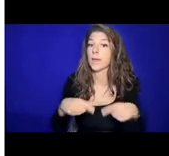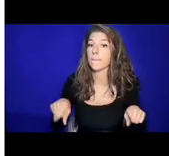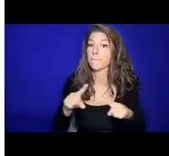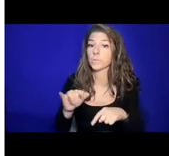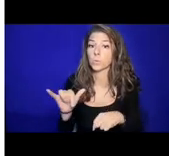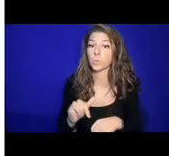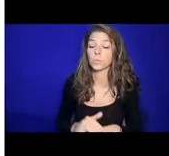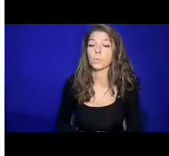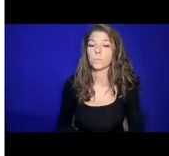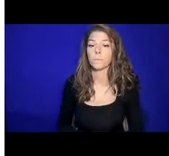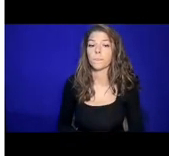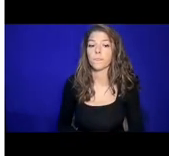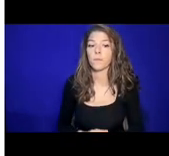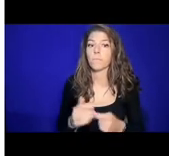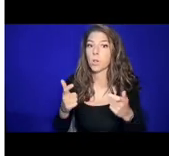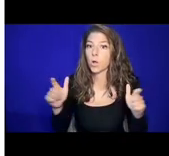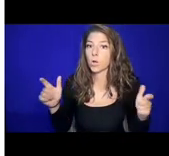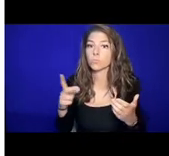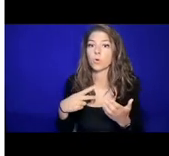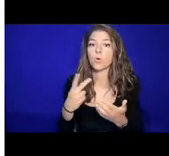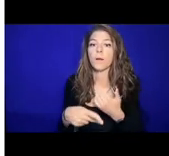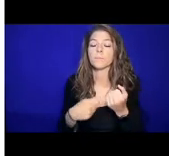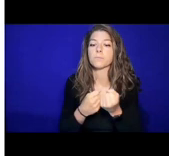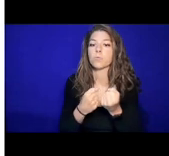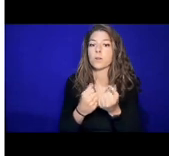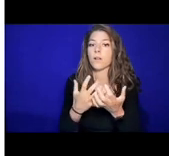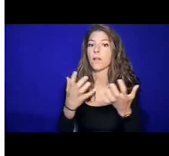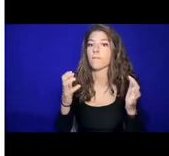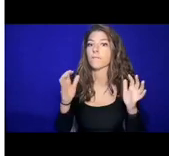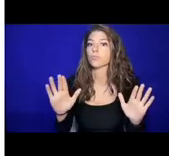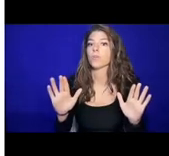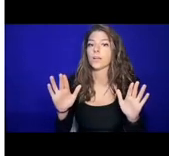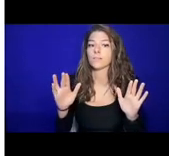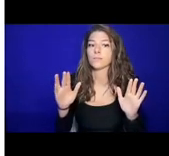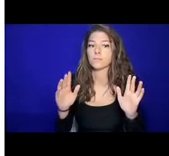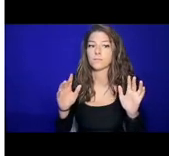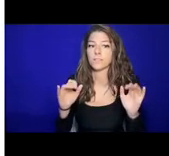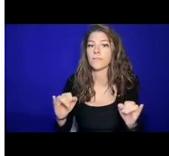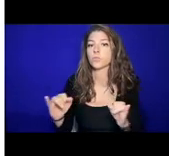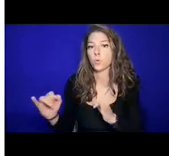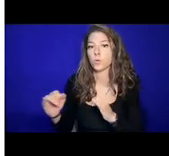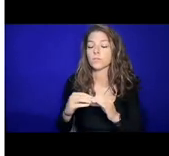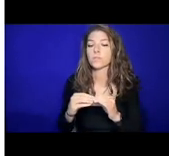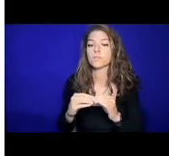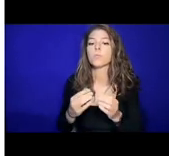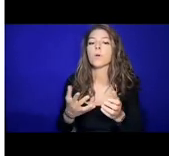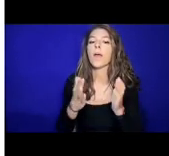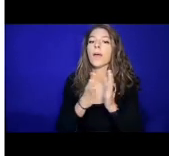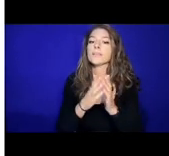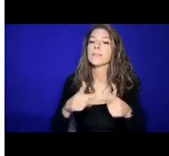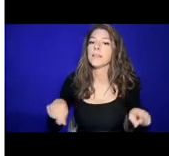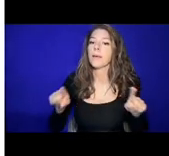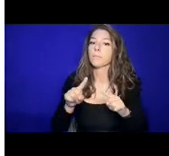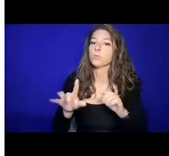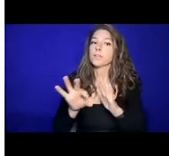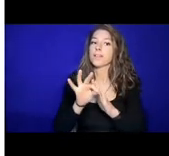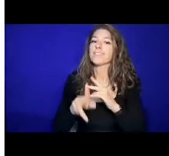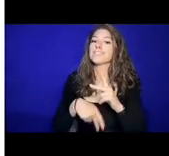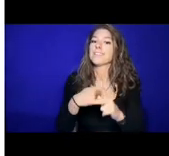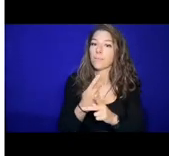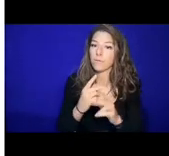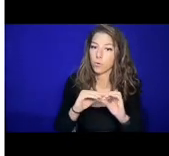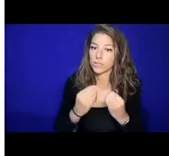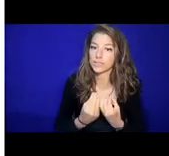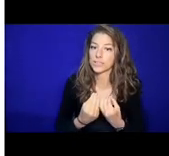well. Some very large programs that are supporting a lot of great individuals. So we're asking them to select the type of